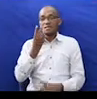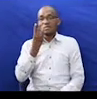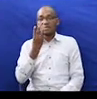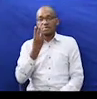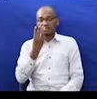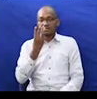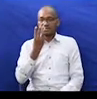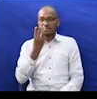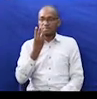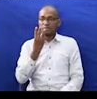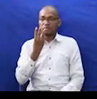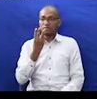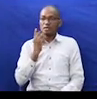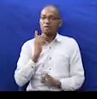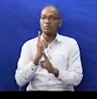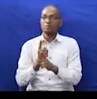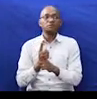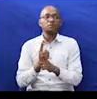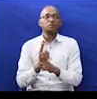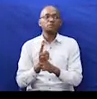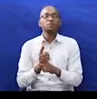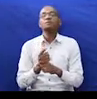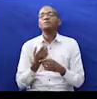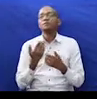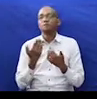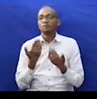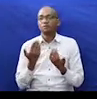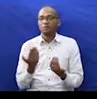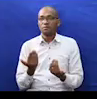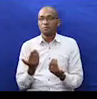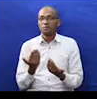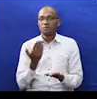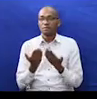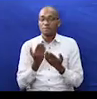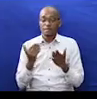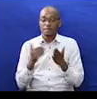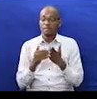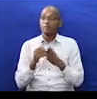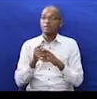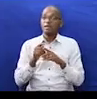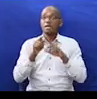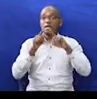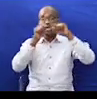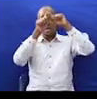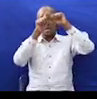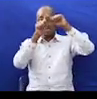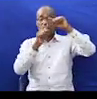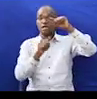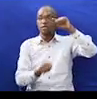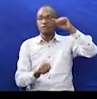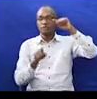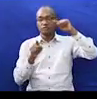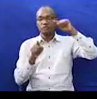And from here now we come up with the length. This is the h, which represents